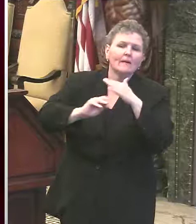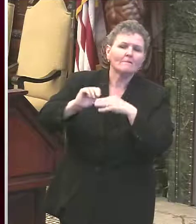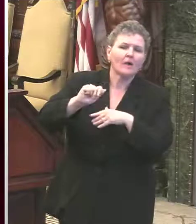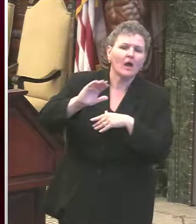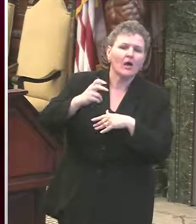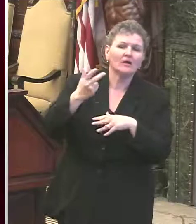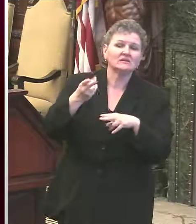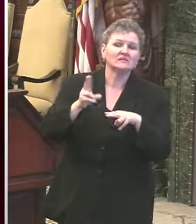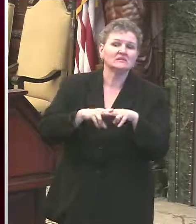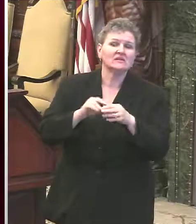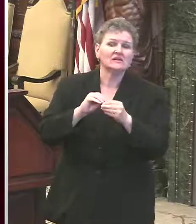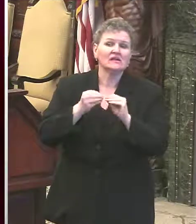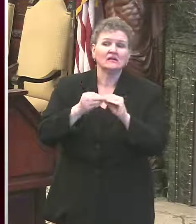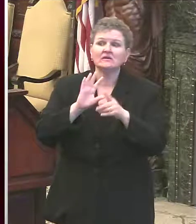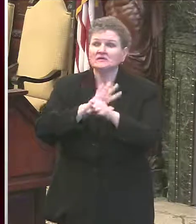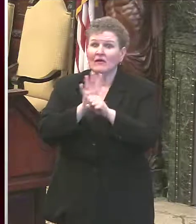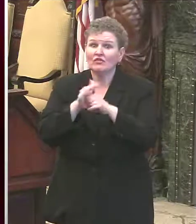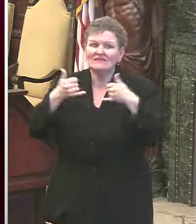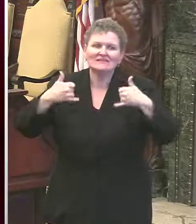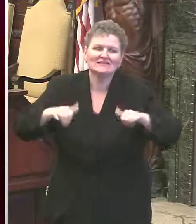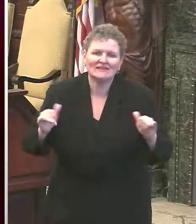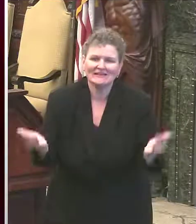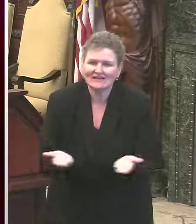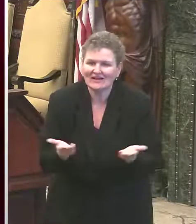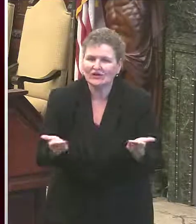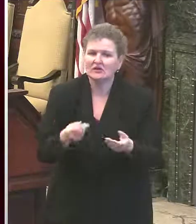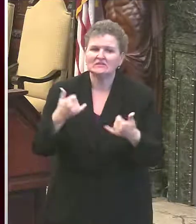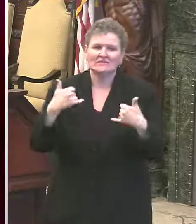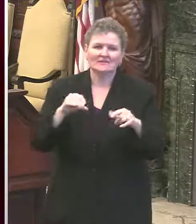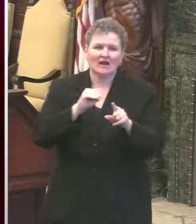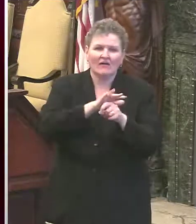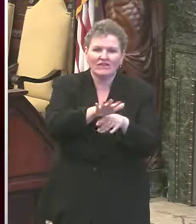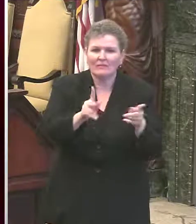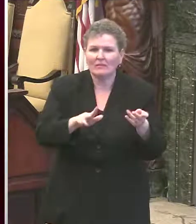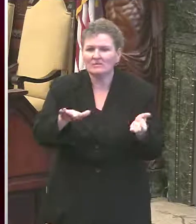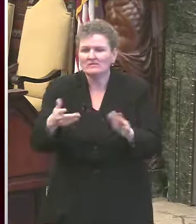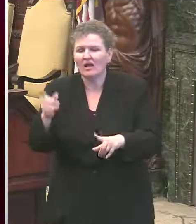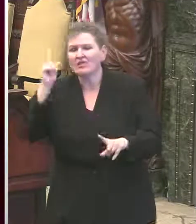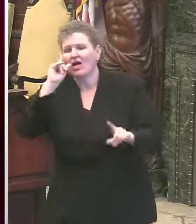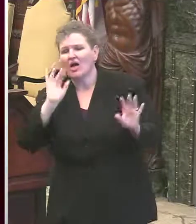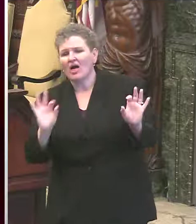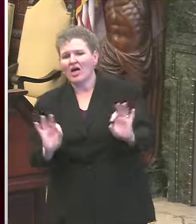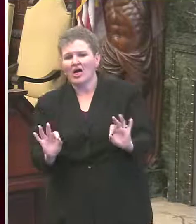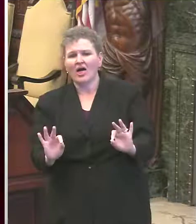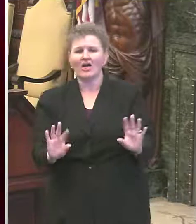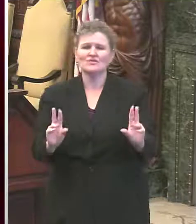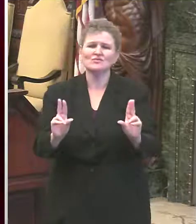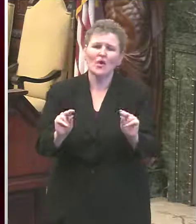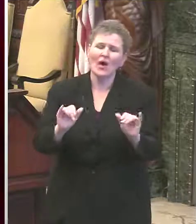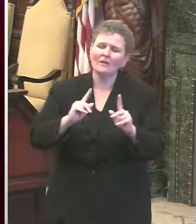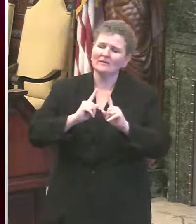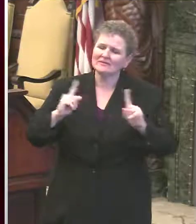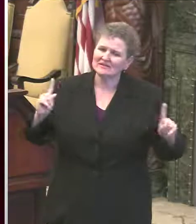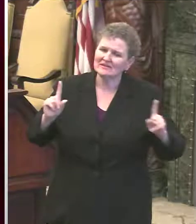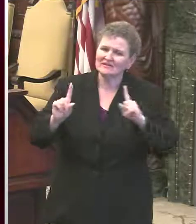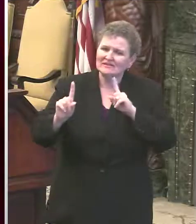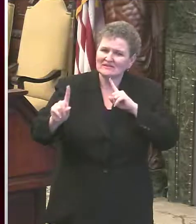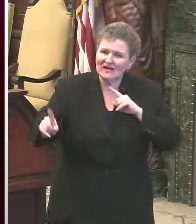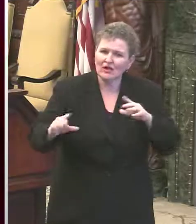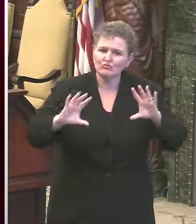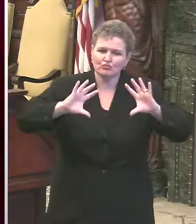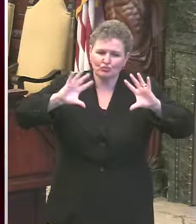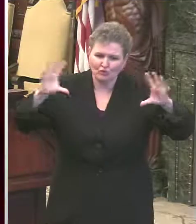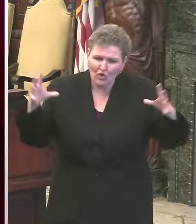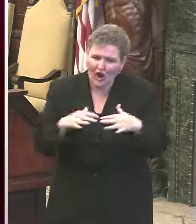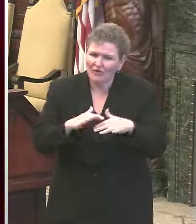here, and it's still deadly. Don't let your guard down too early. Wear a mask, keep your distance, avoid being around others, and as soon as it's